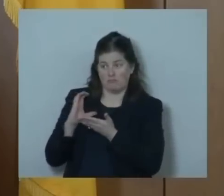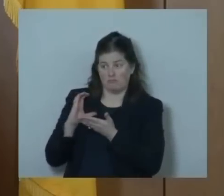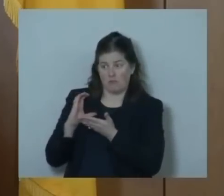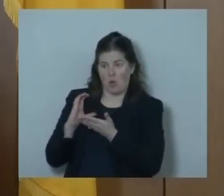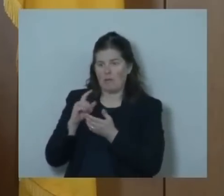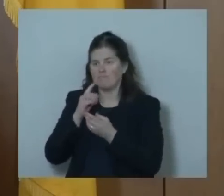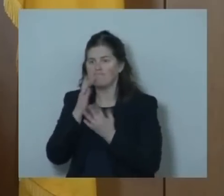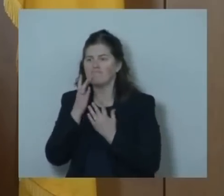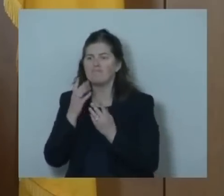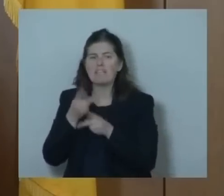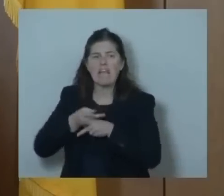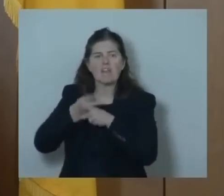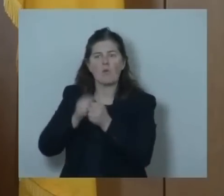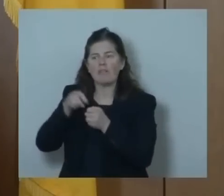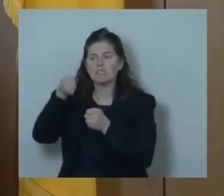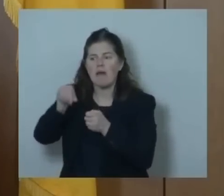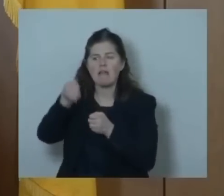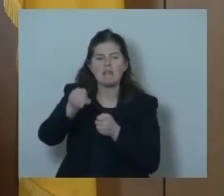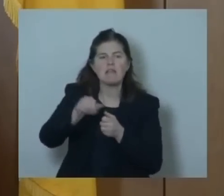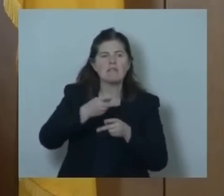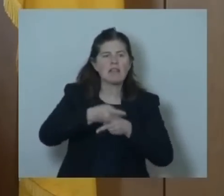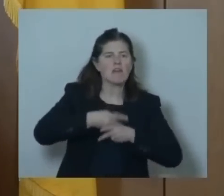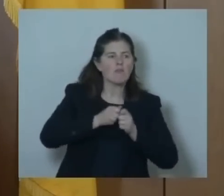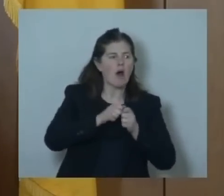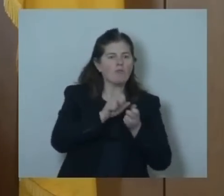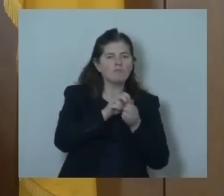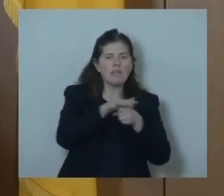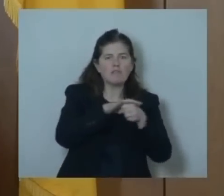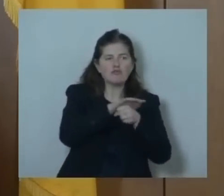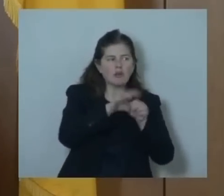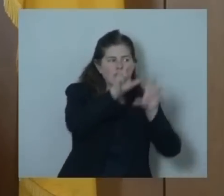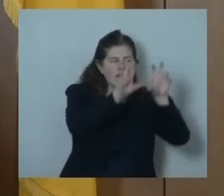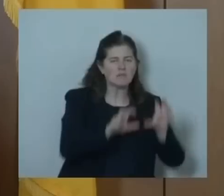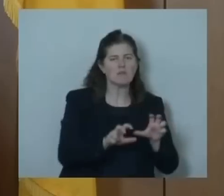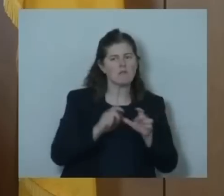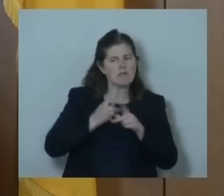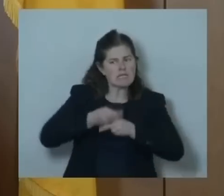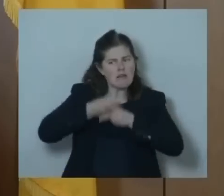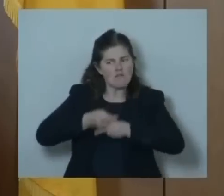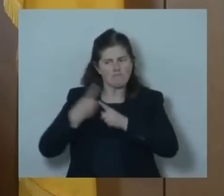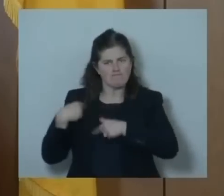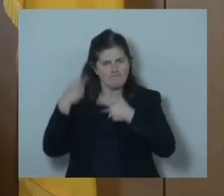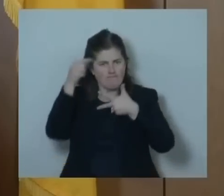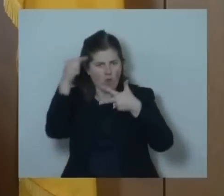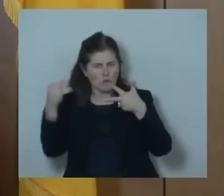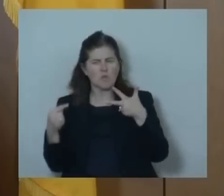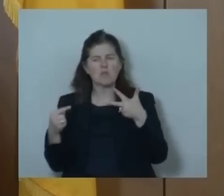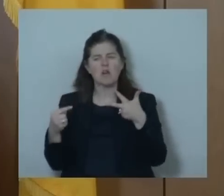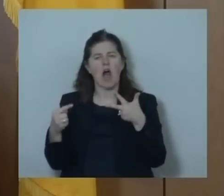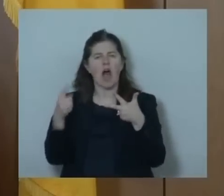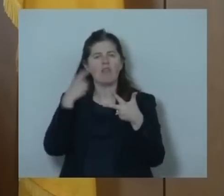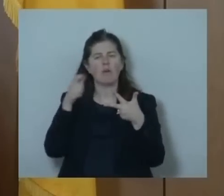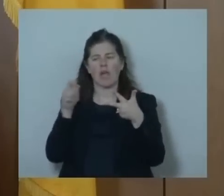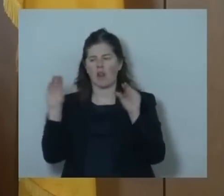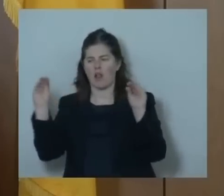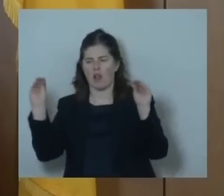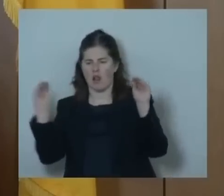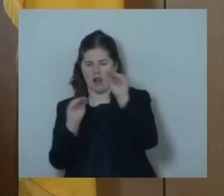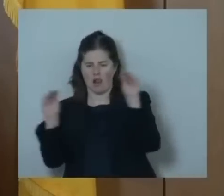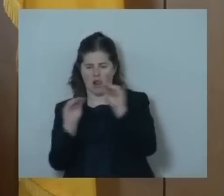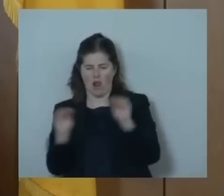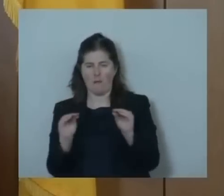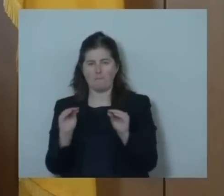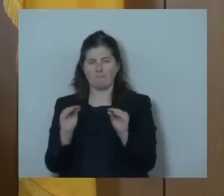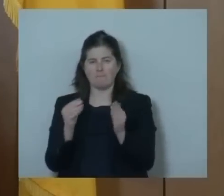spending, been prudent about infrastructure investments. I think that we're going to be able to make shifts that